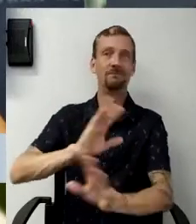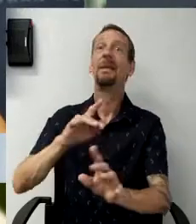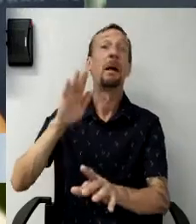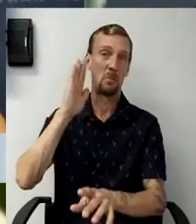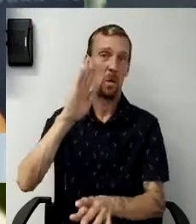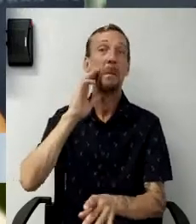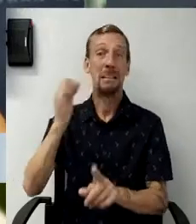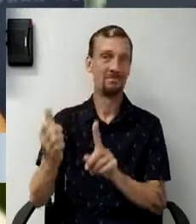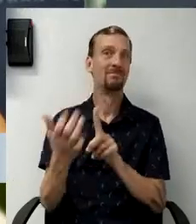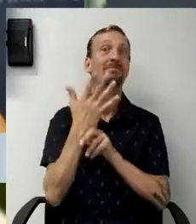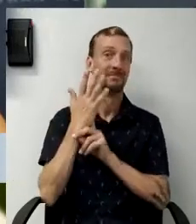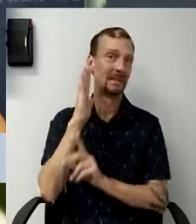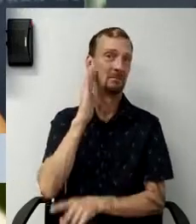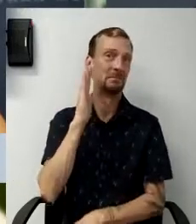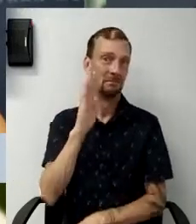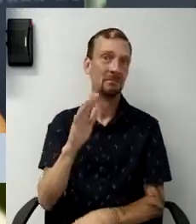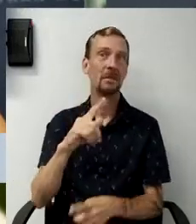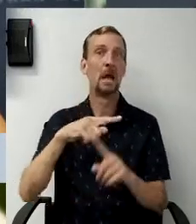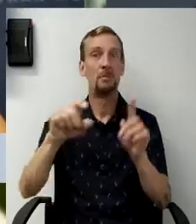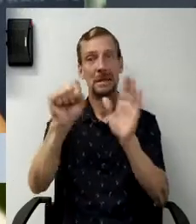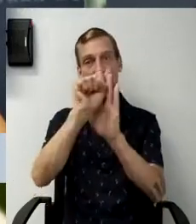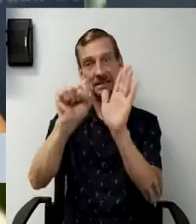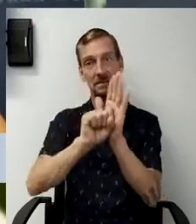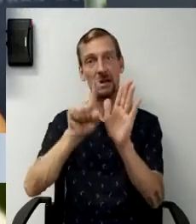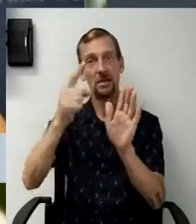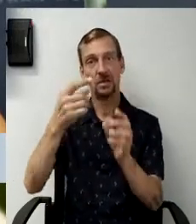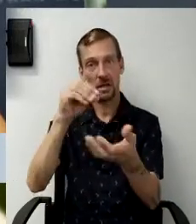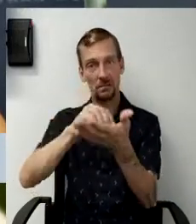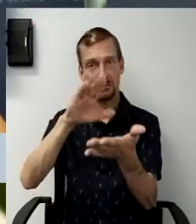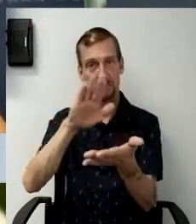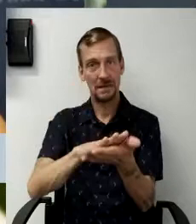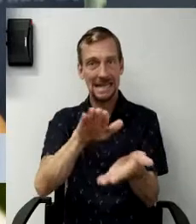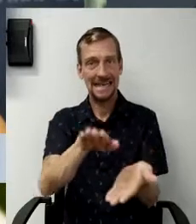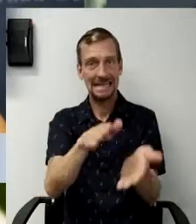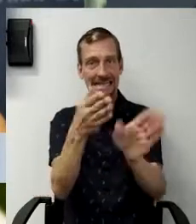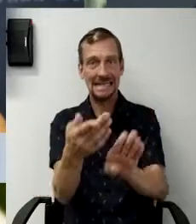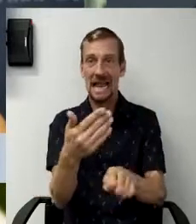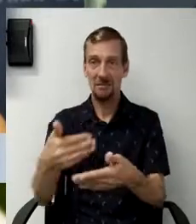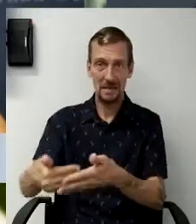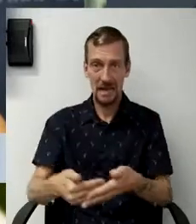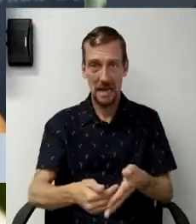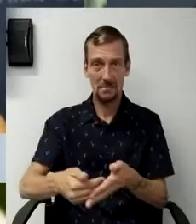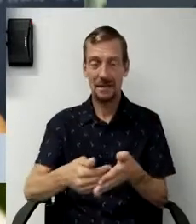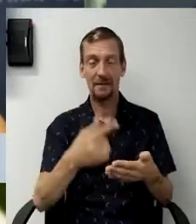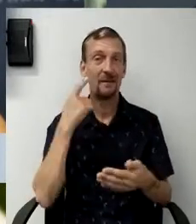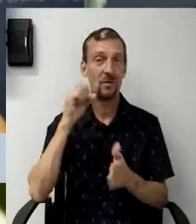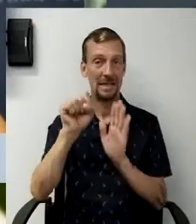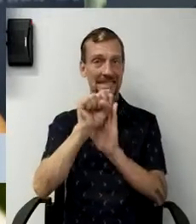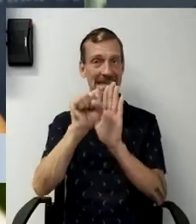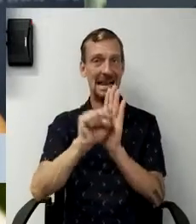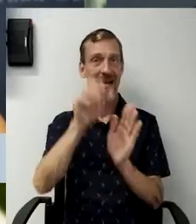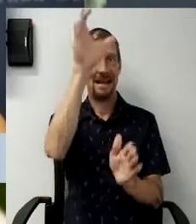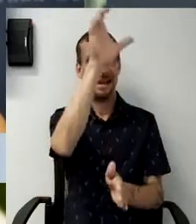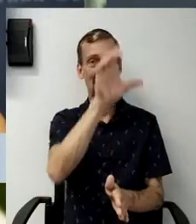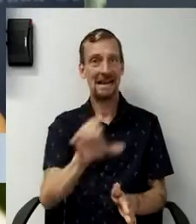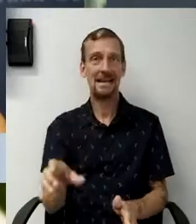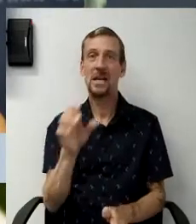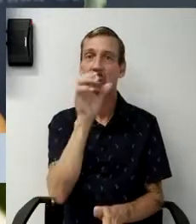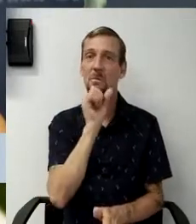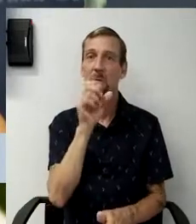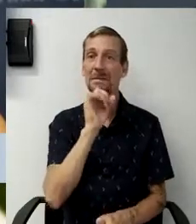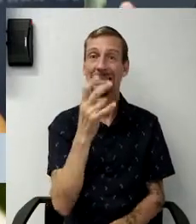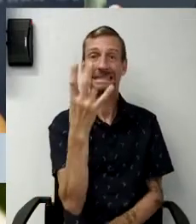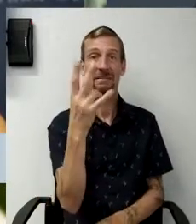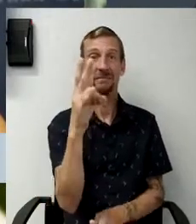the state just reported our very first pediatric death statewide just a few weeks ago. A